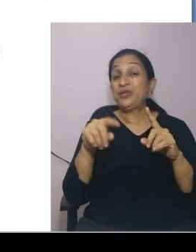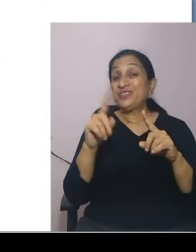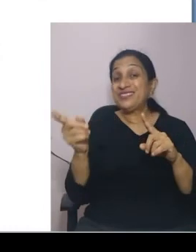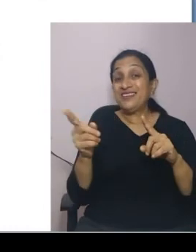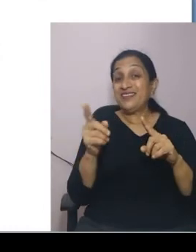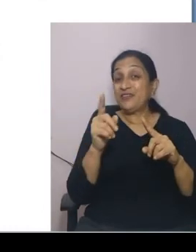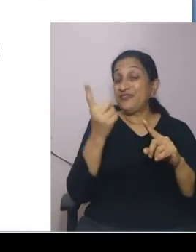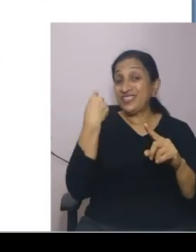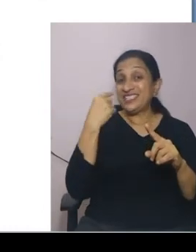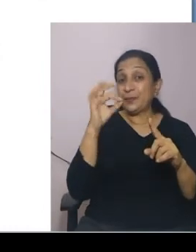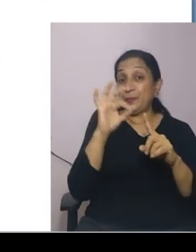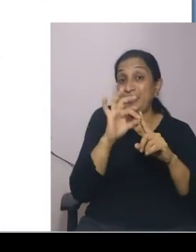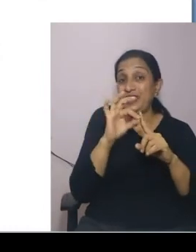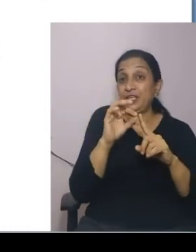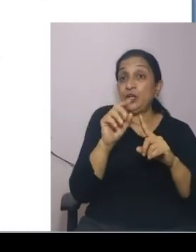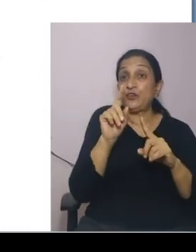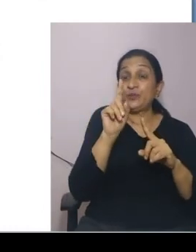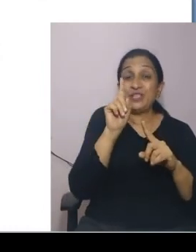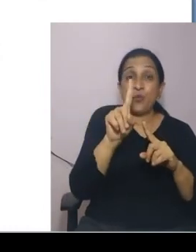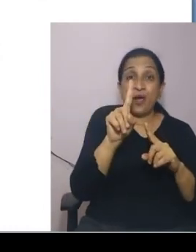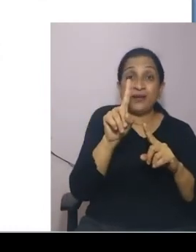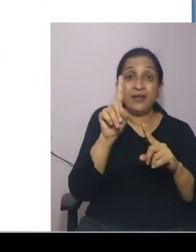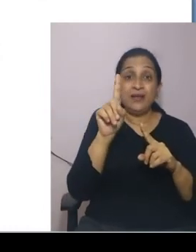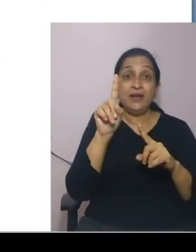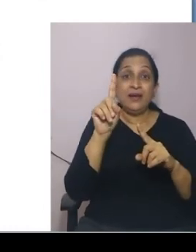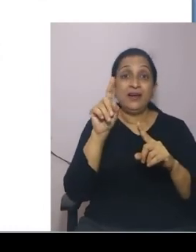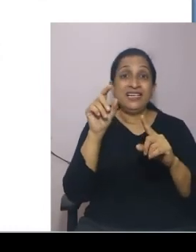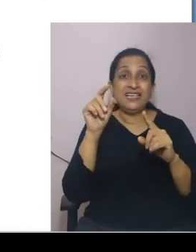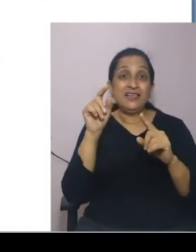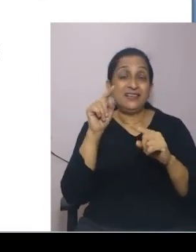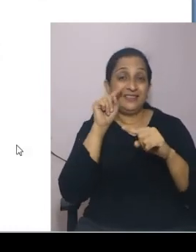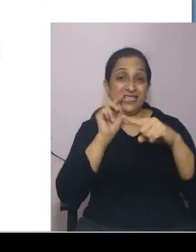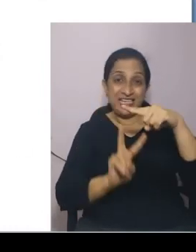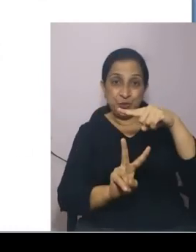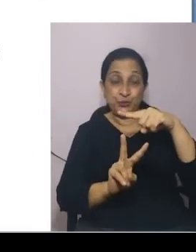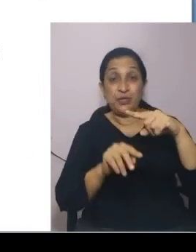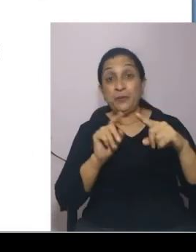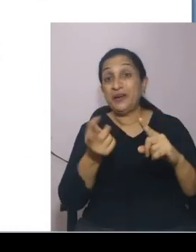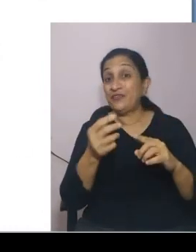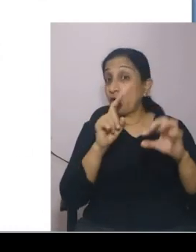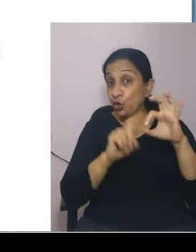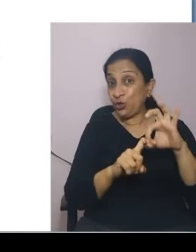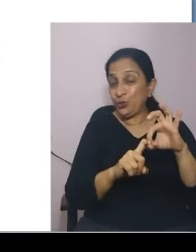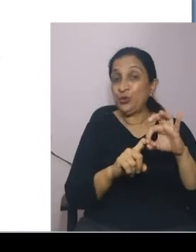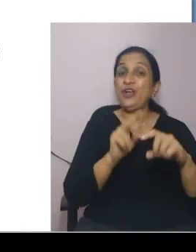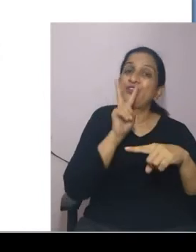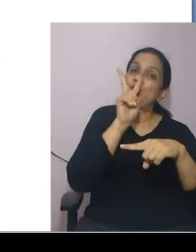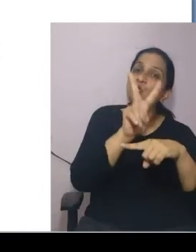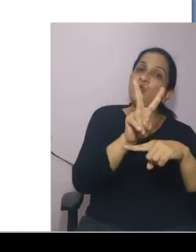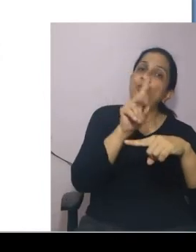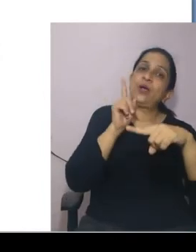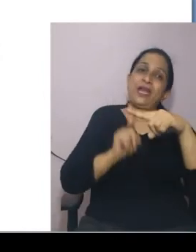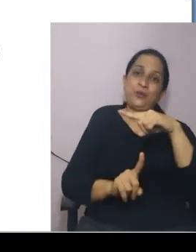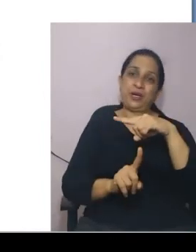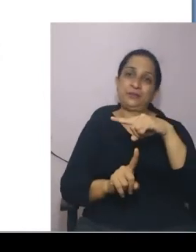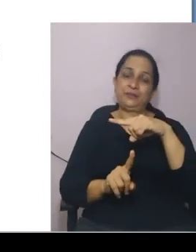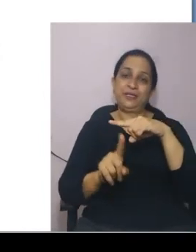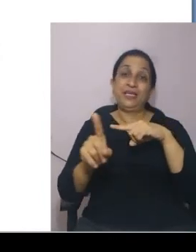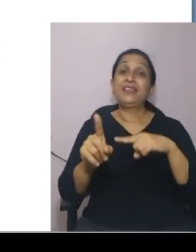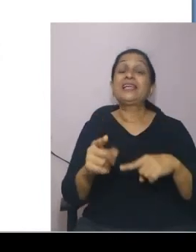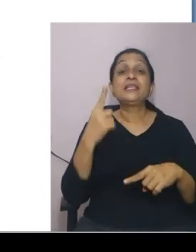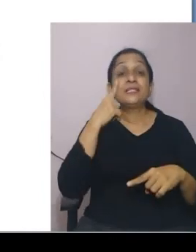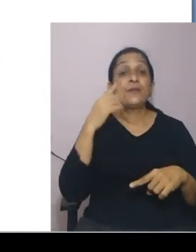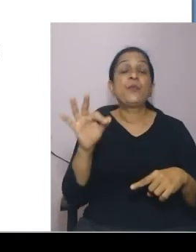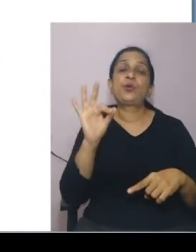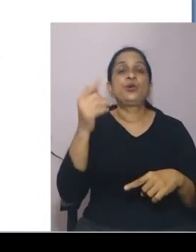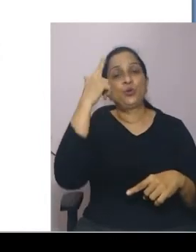way around, it is 2 is to 1 ratio. So then you will get the value of P and Q separately. So that's